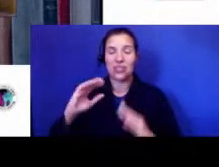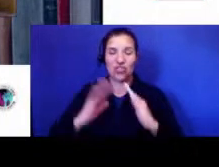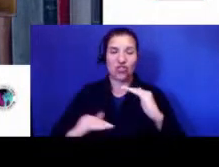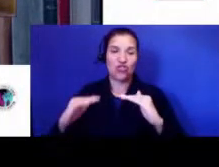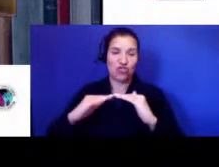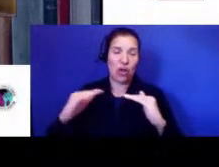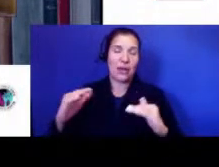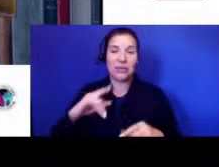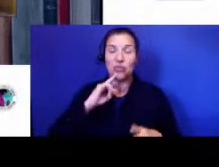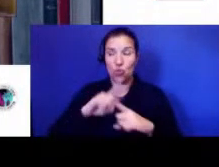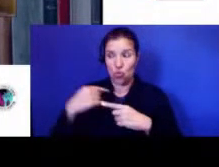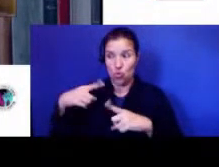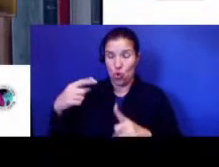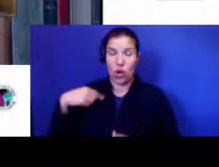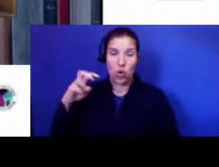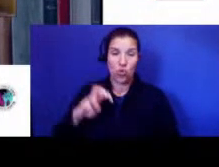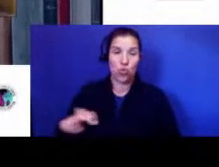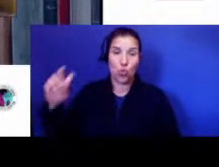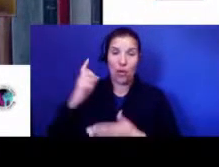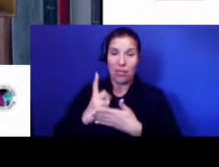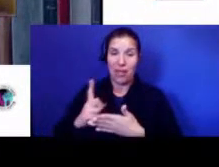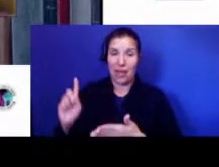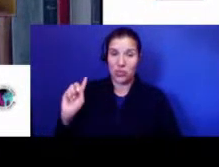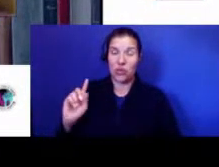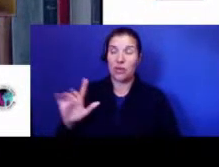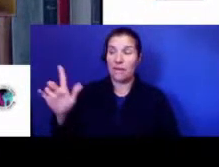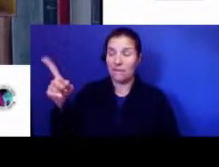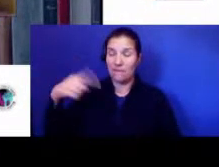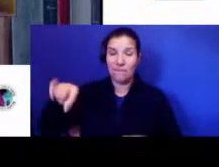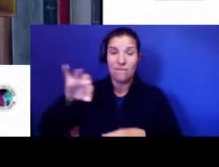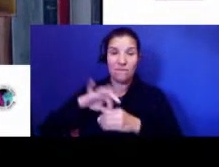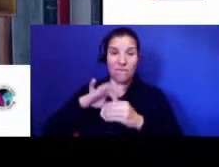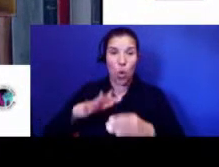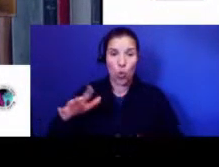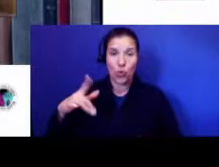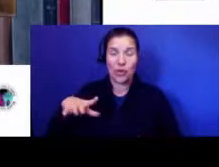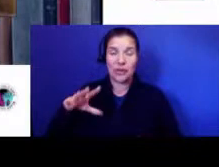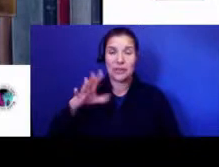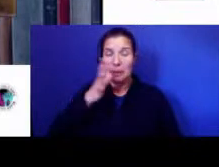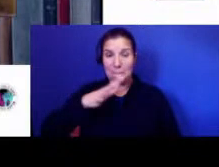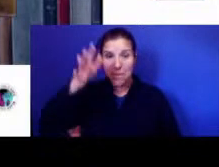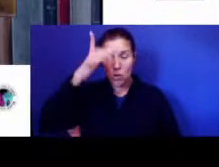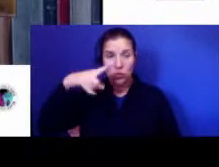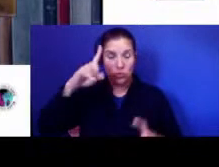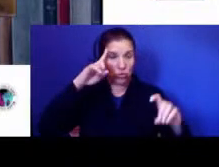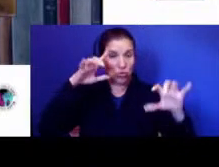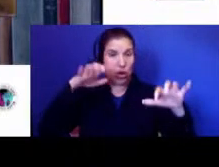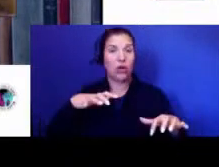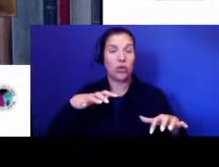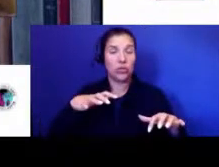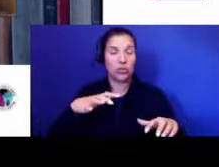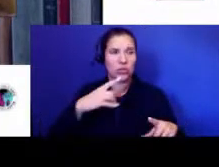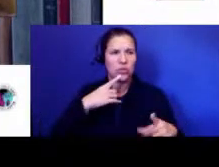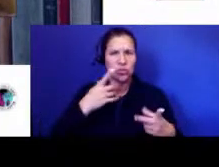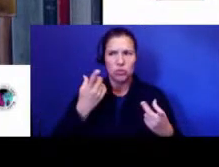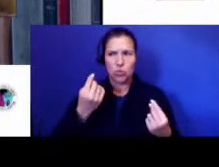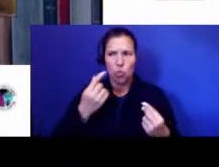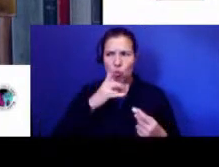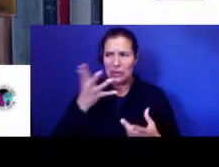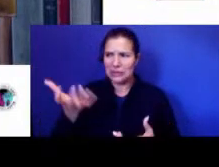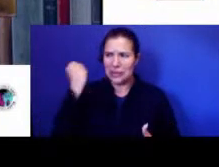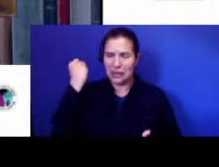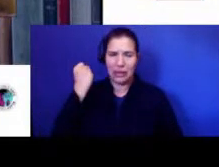our tour last week, voters and parents were astonished to learn exactly what has been taken out of their